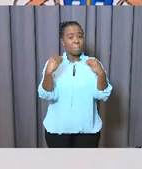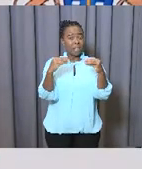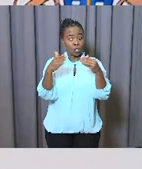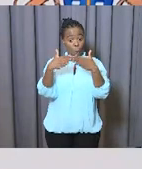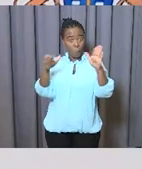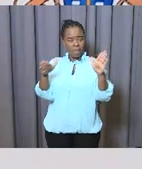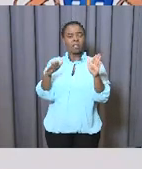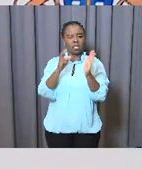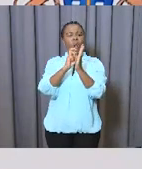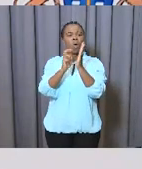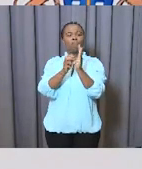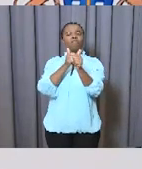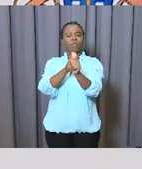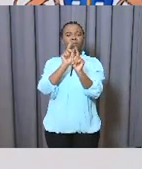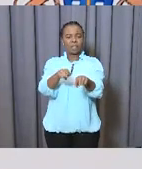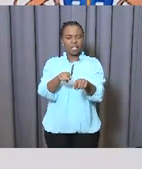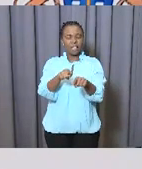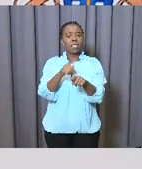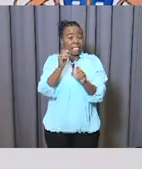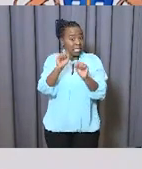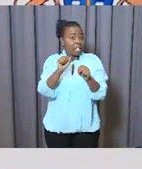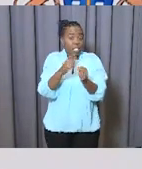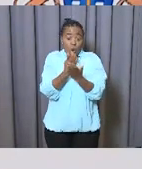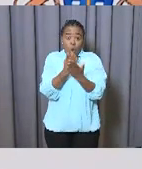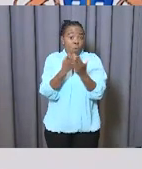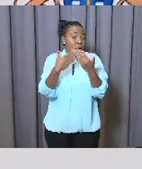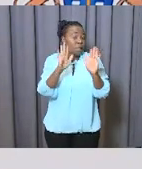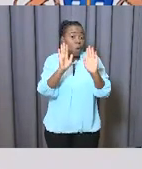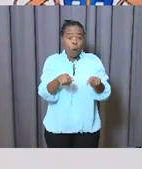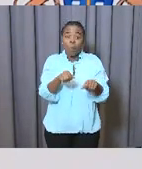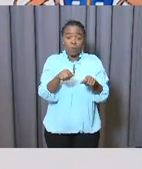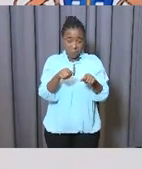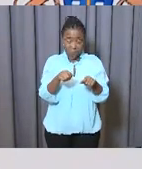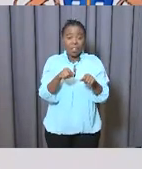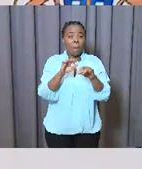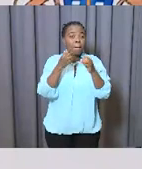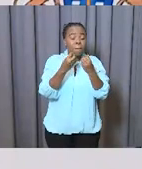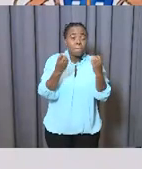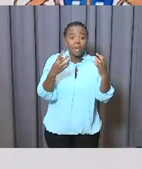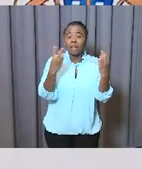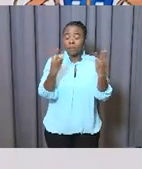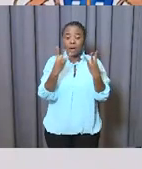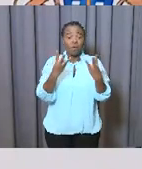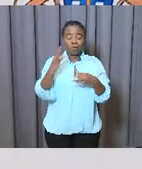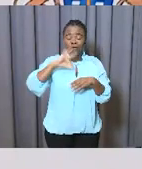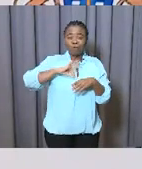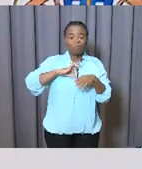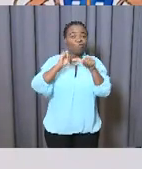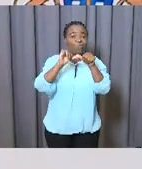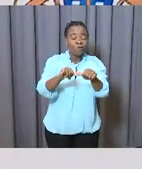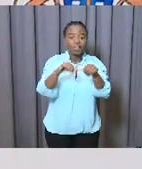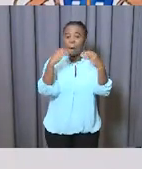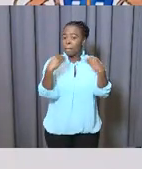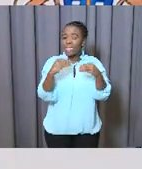comply. Indeed, we want to reopen the economy. We want more people to be able to earn their incomes. We want businesses to be